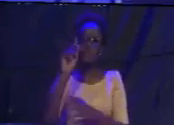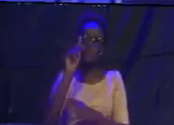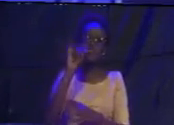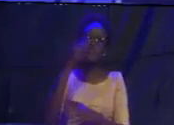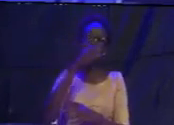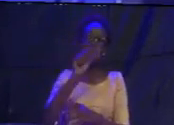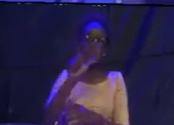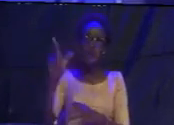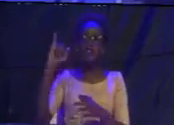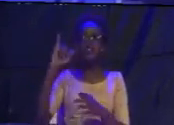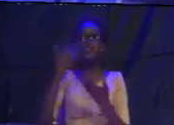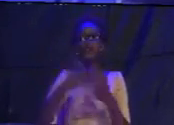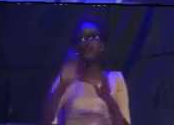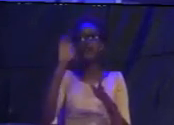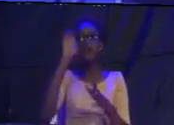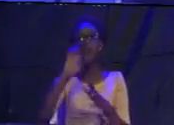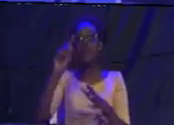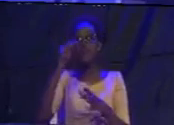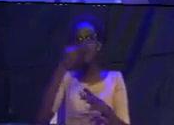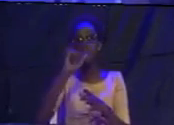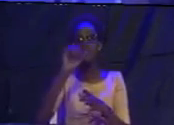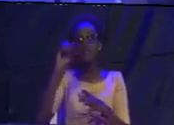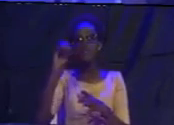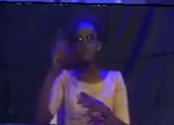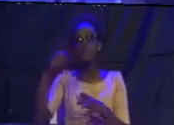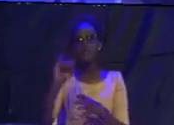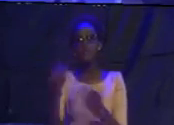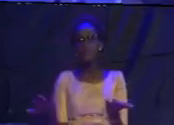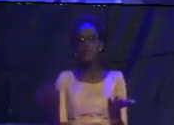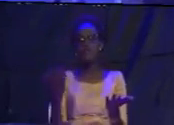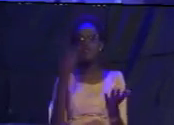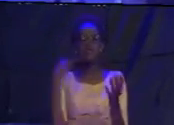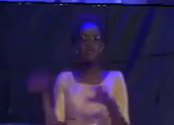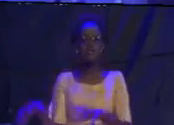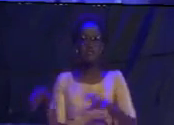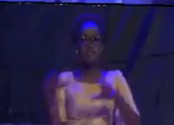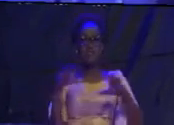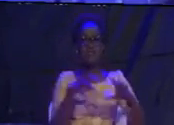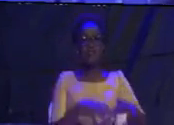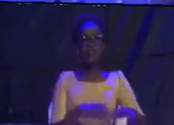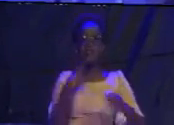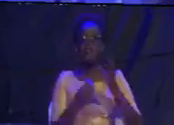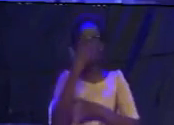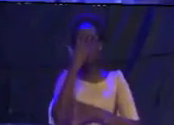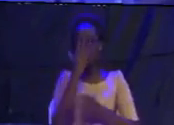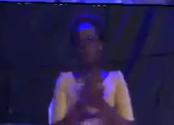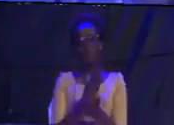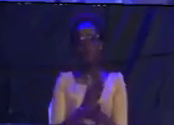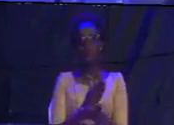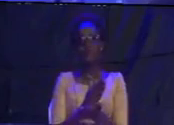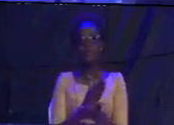to go to Chad, you may have to go through Addis Ababa or through Kigali. It is